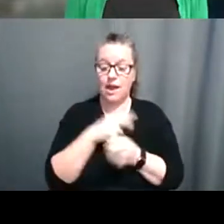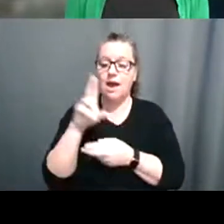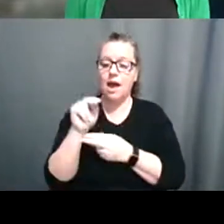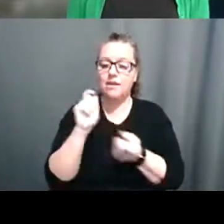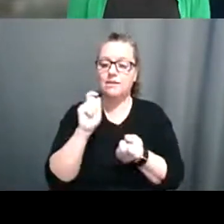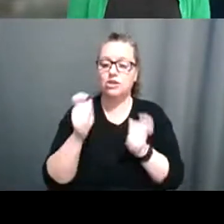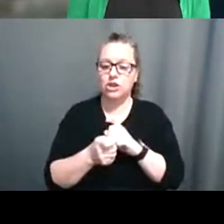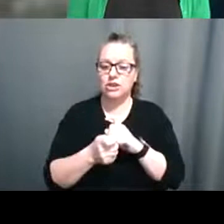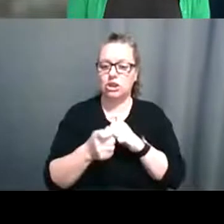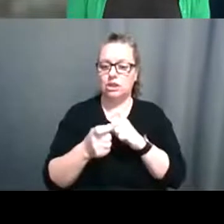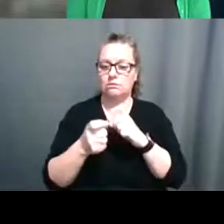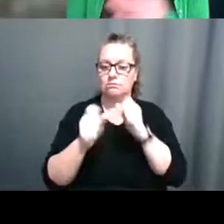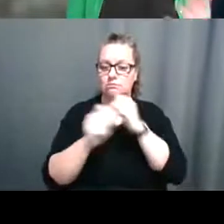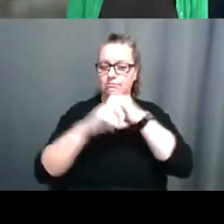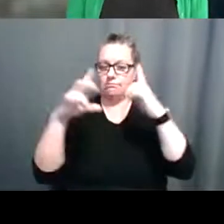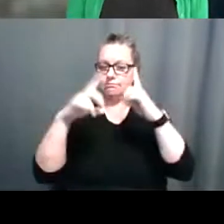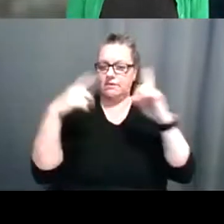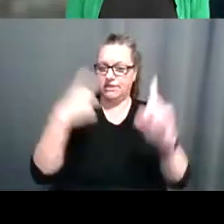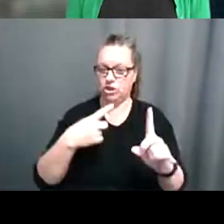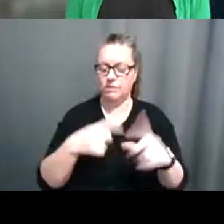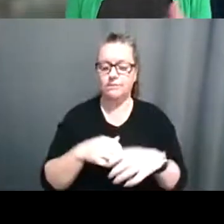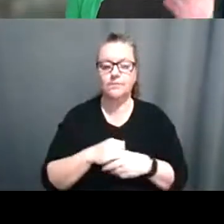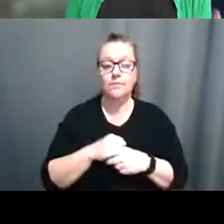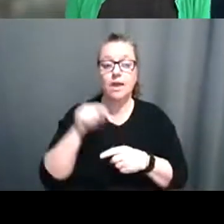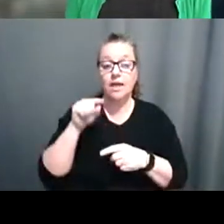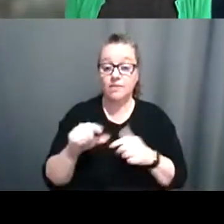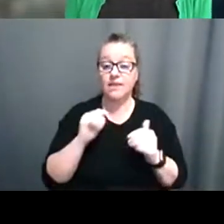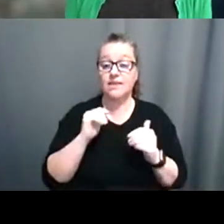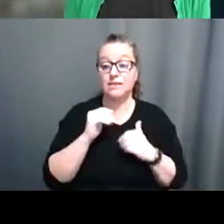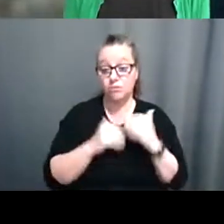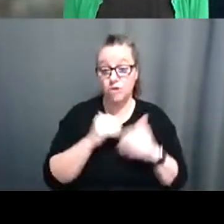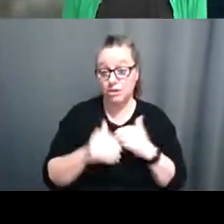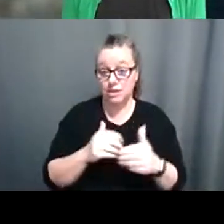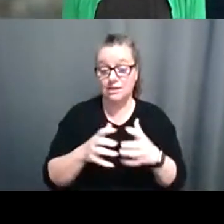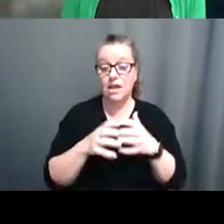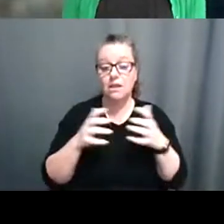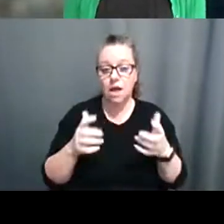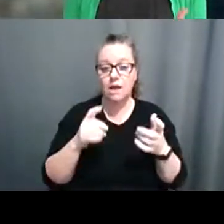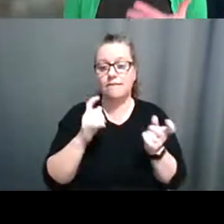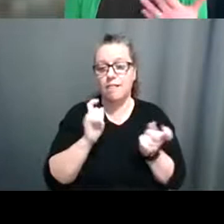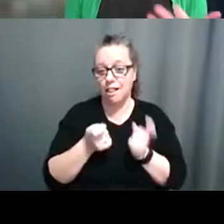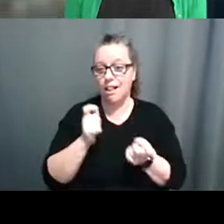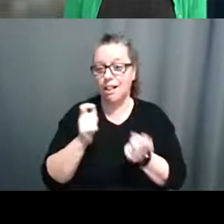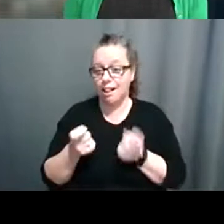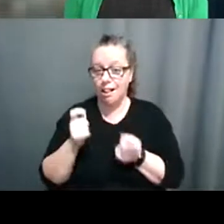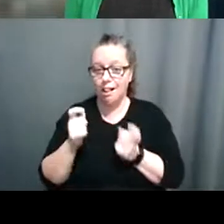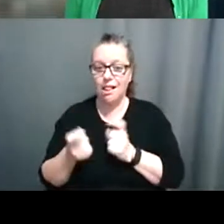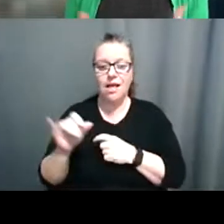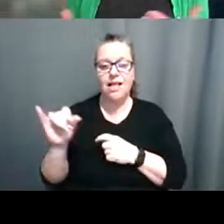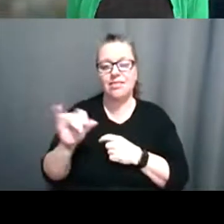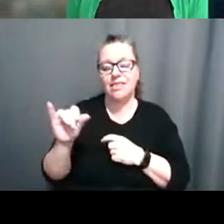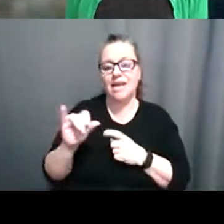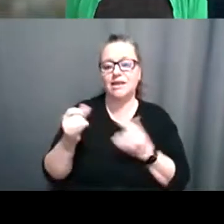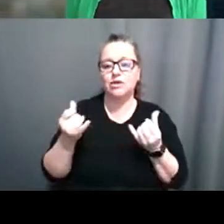vision. This process, we had a lot of iteration. I sort of liken it to